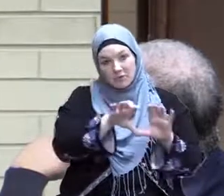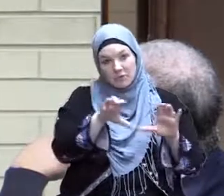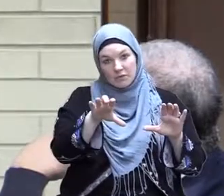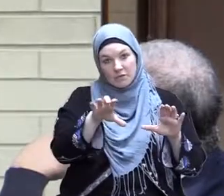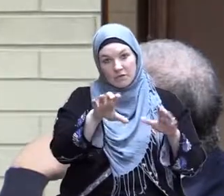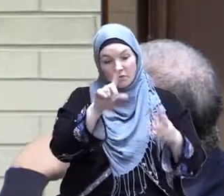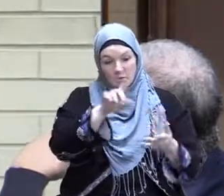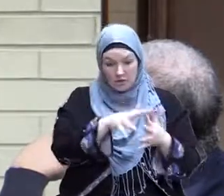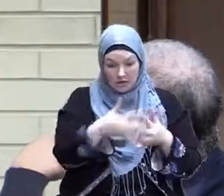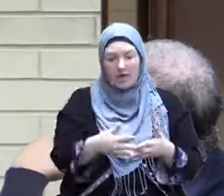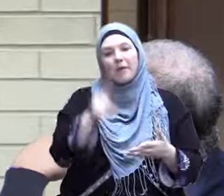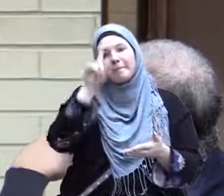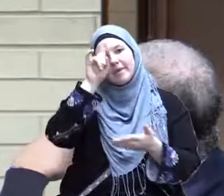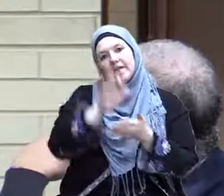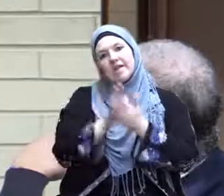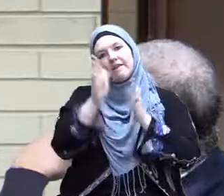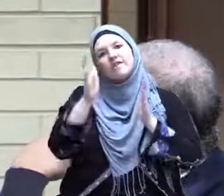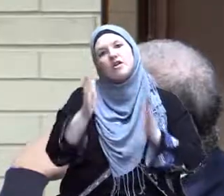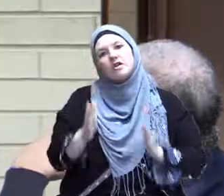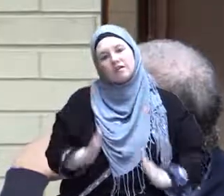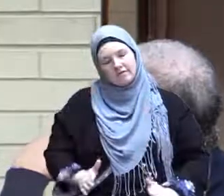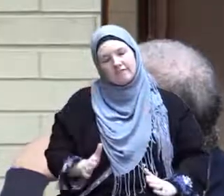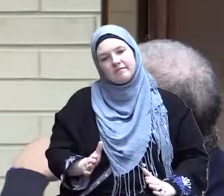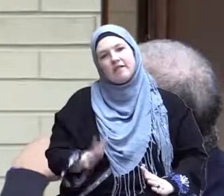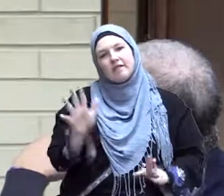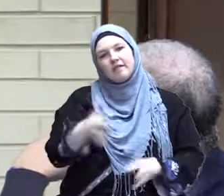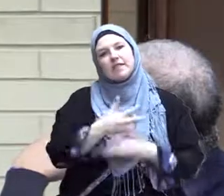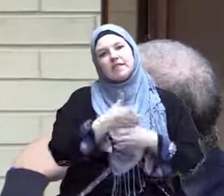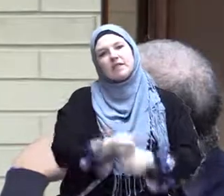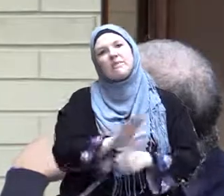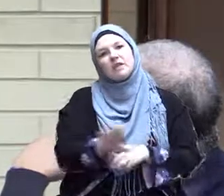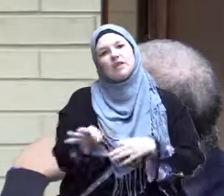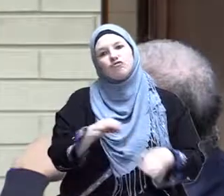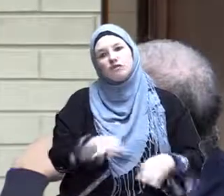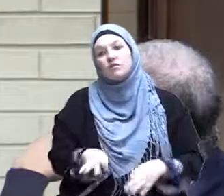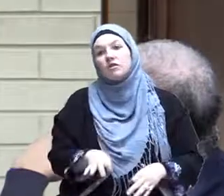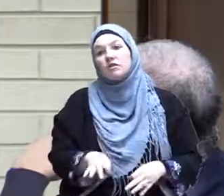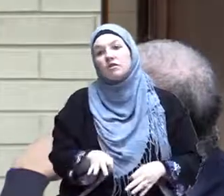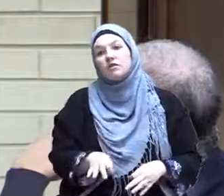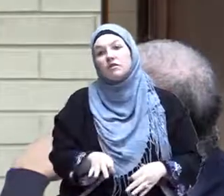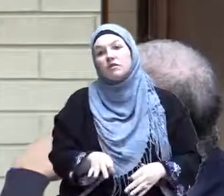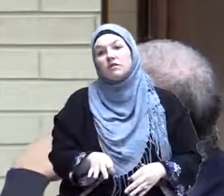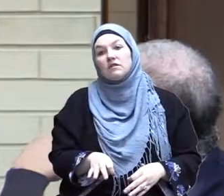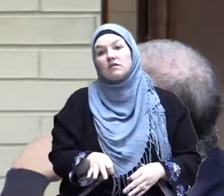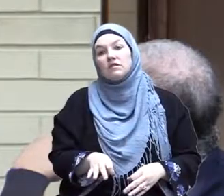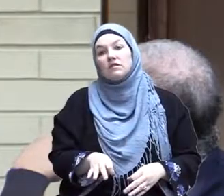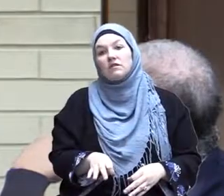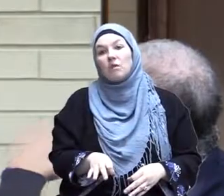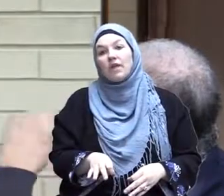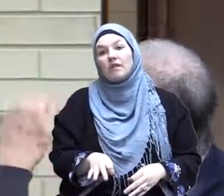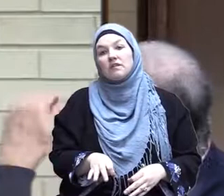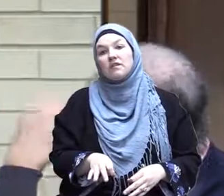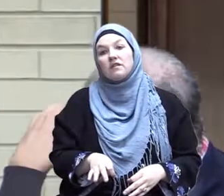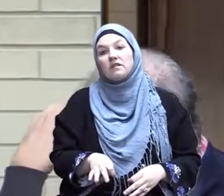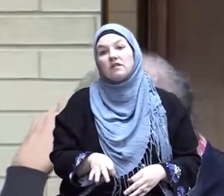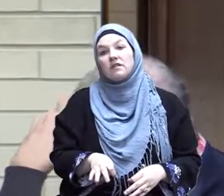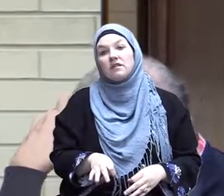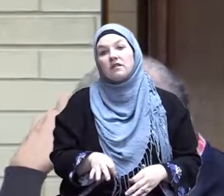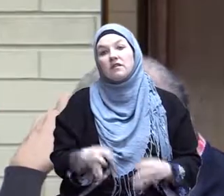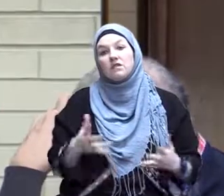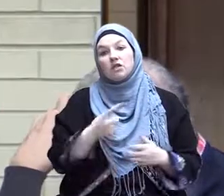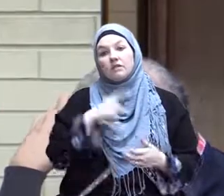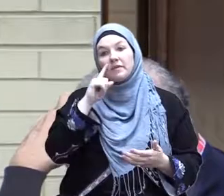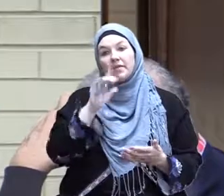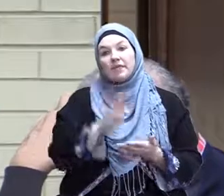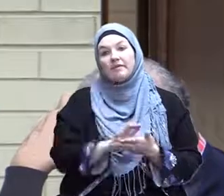the believers. And that is the summary of their description. If you read the entire Quran about what should a